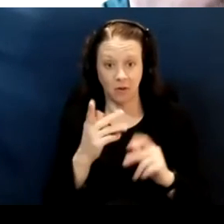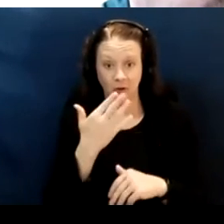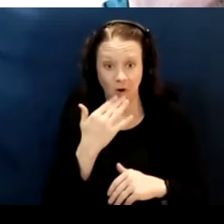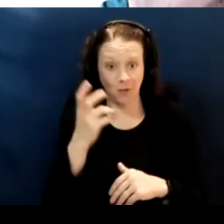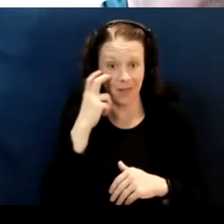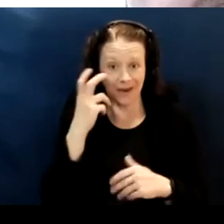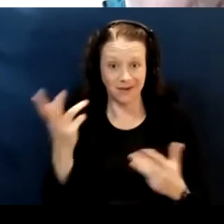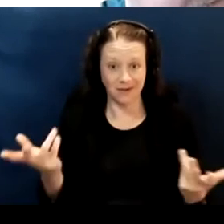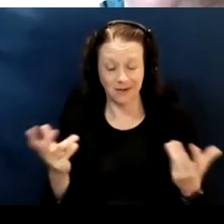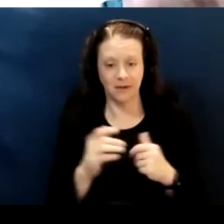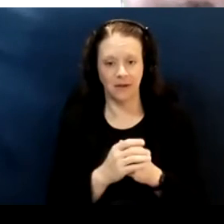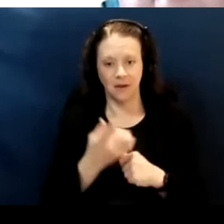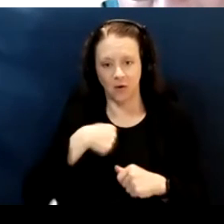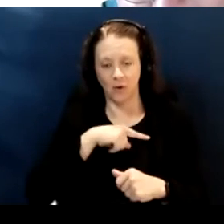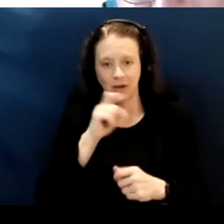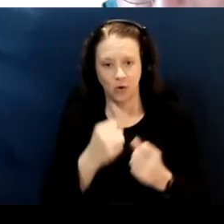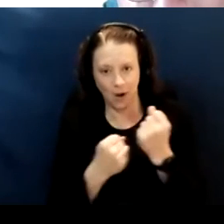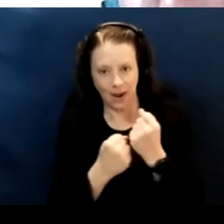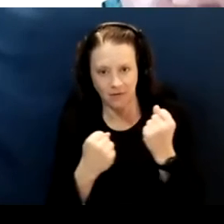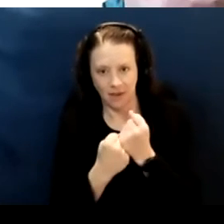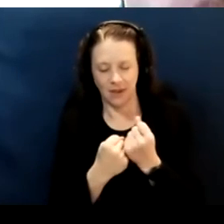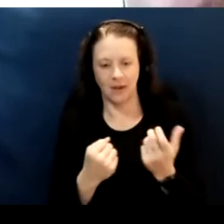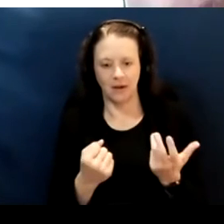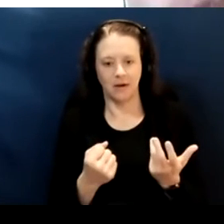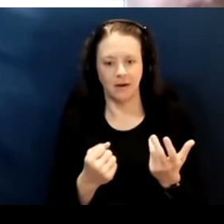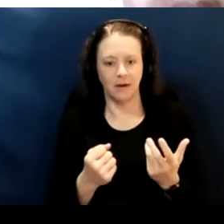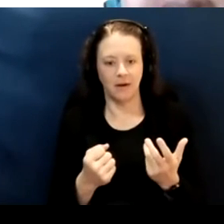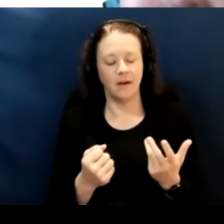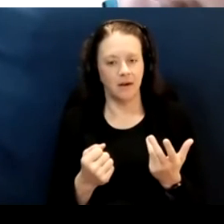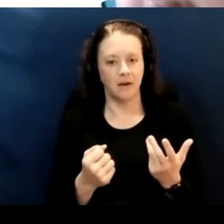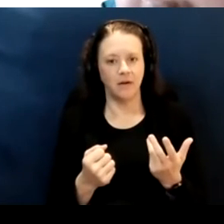need to advocate as we do to our